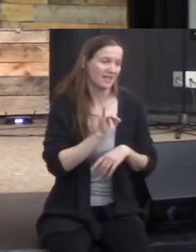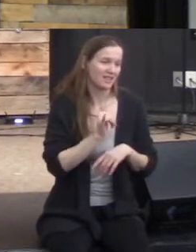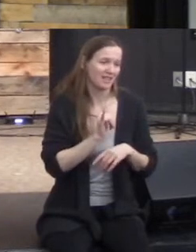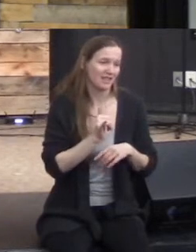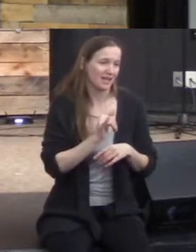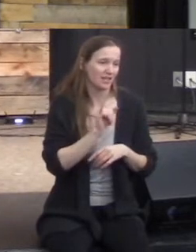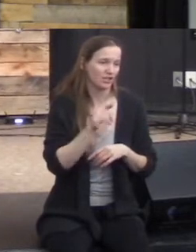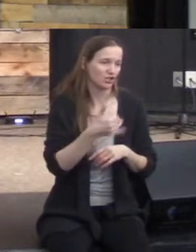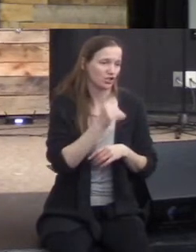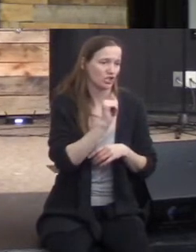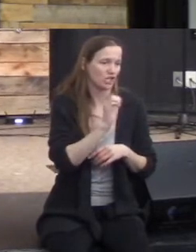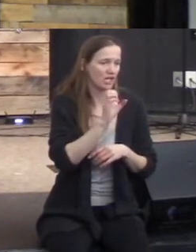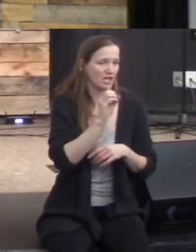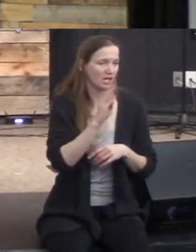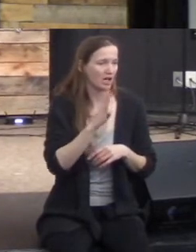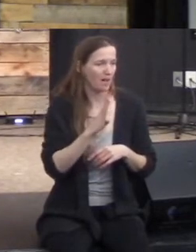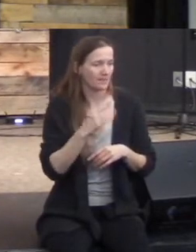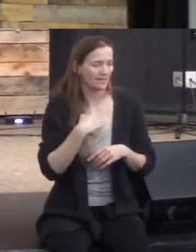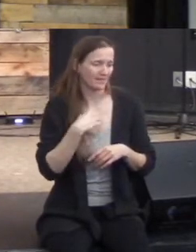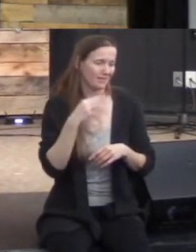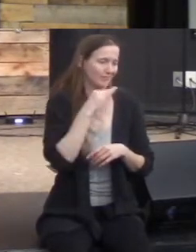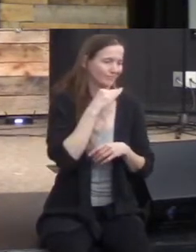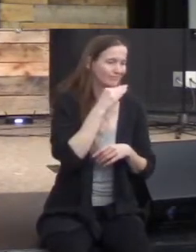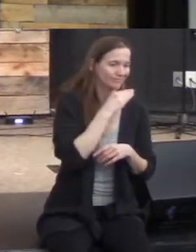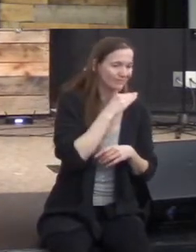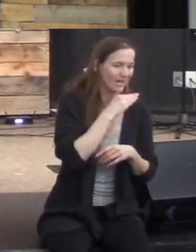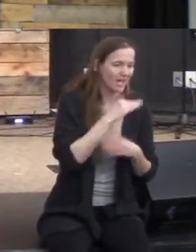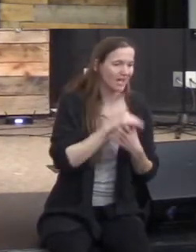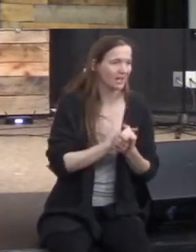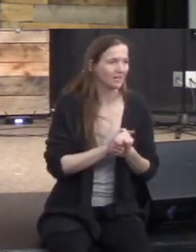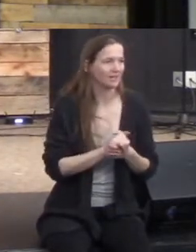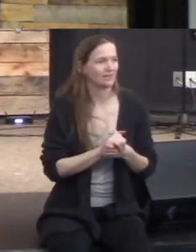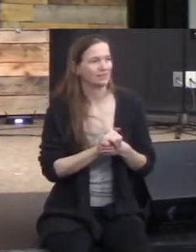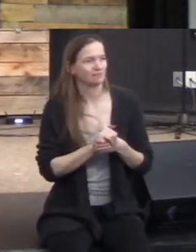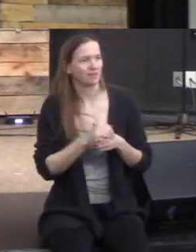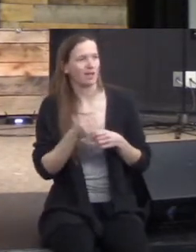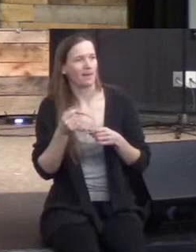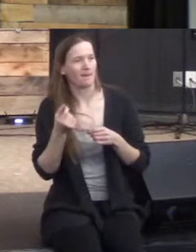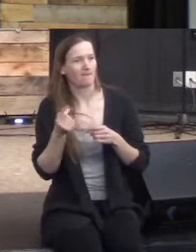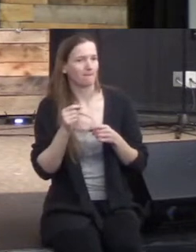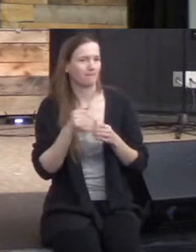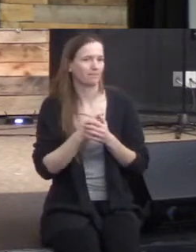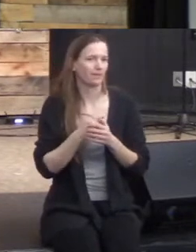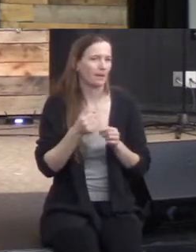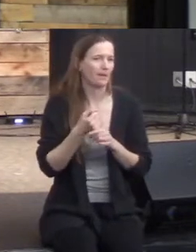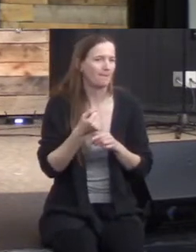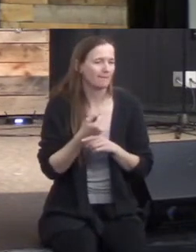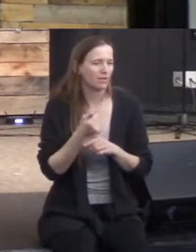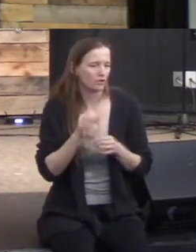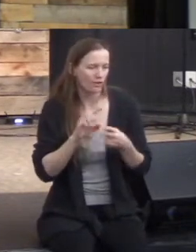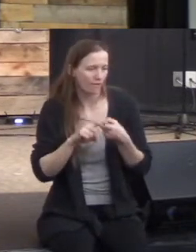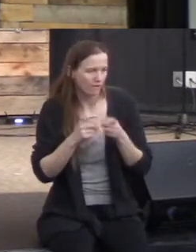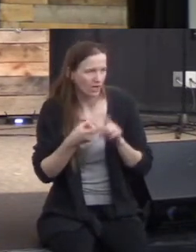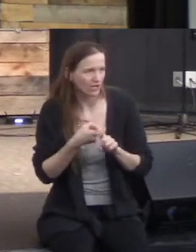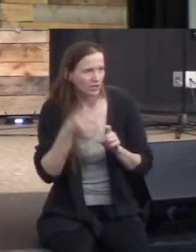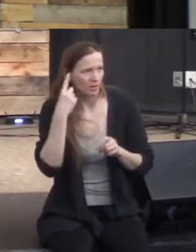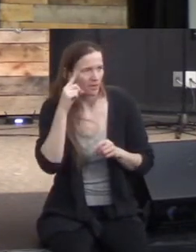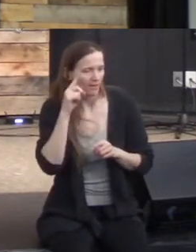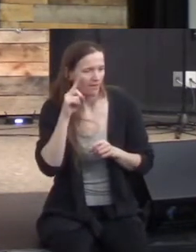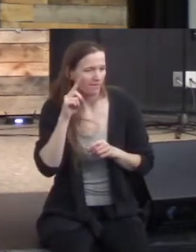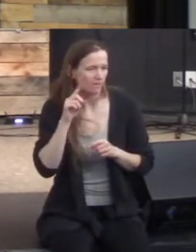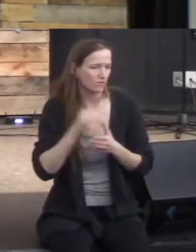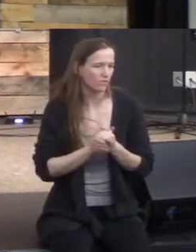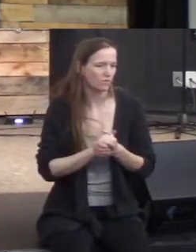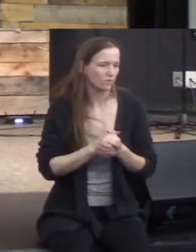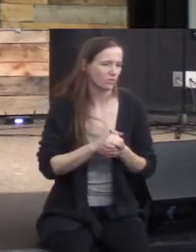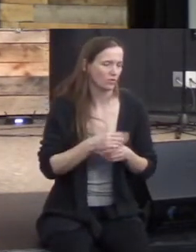user. I abused friendships so that I could get what I wanted. I didn't even know what I was